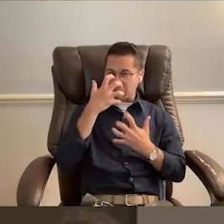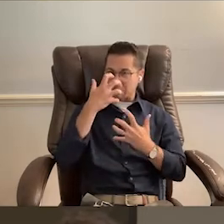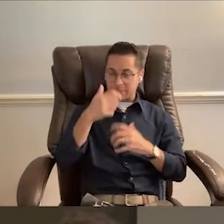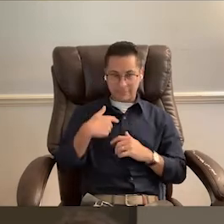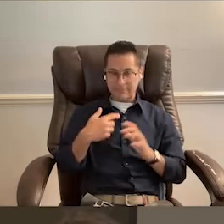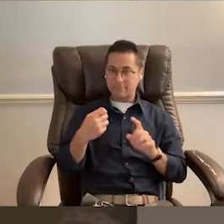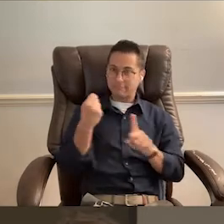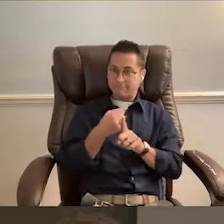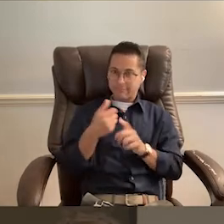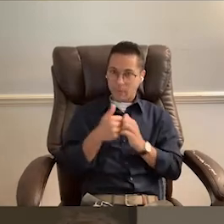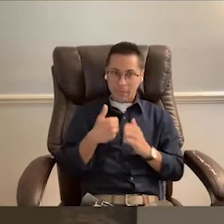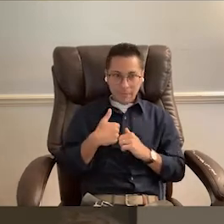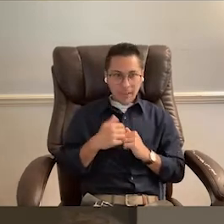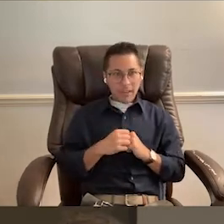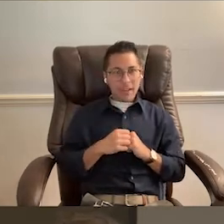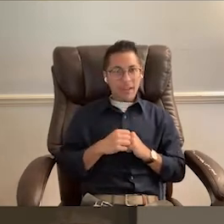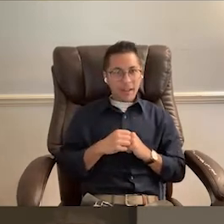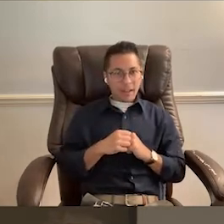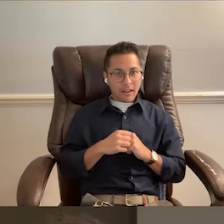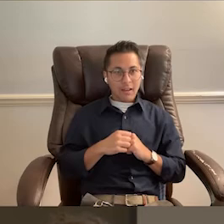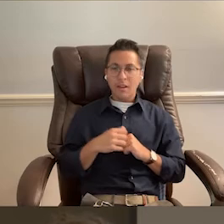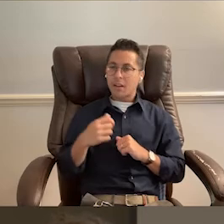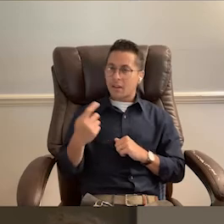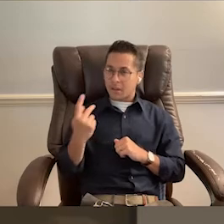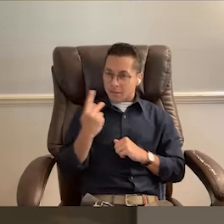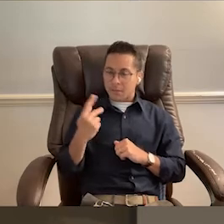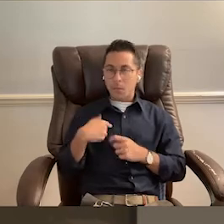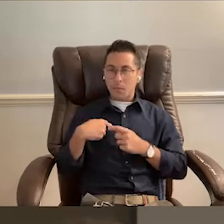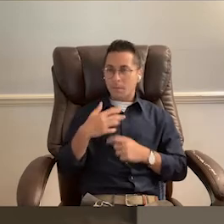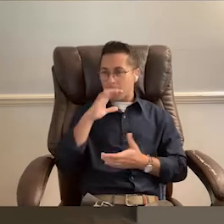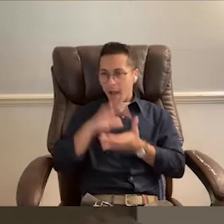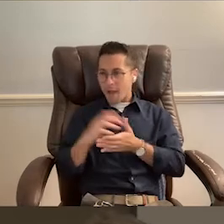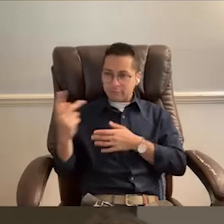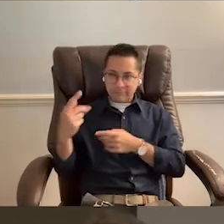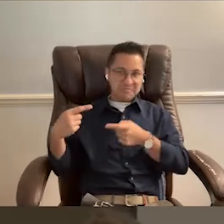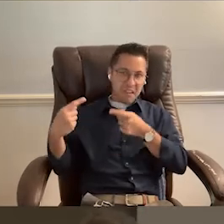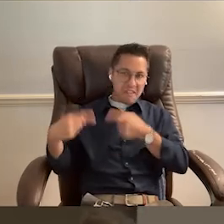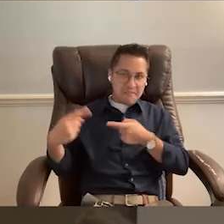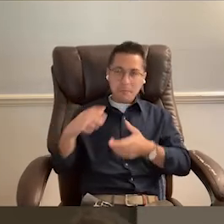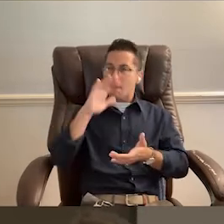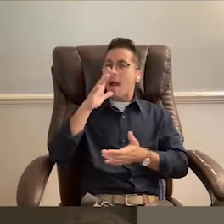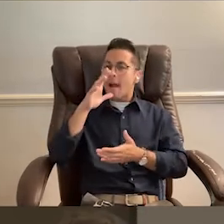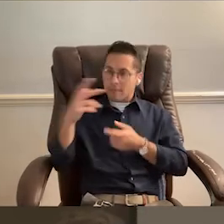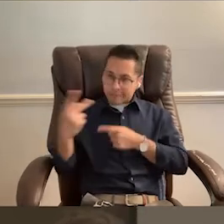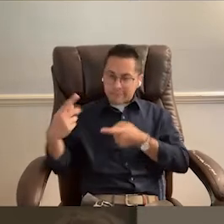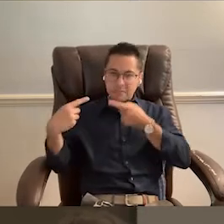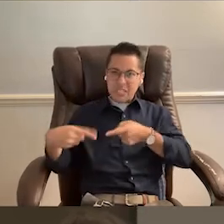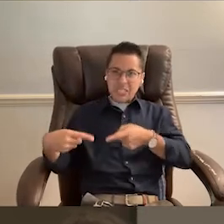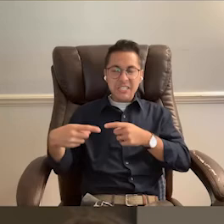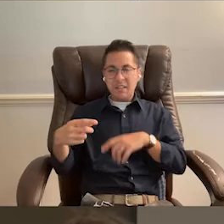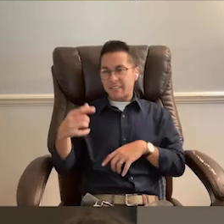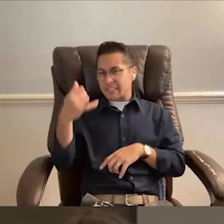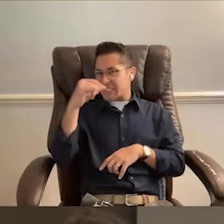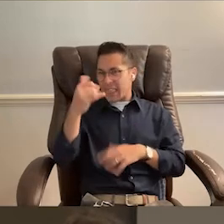something triggered. I get very irritable, like, if he came in a little earlier, we both were arguing